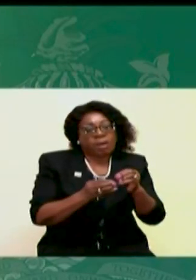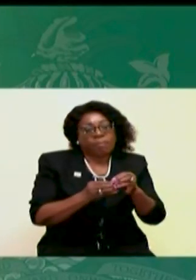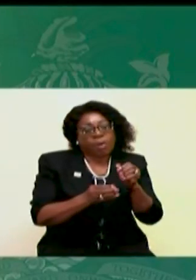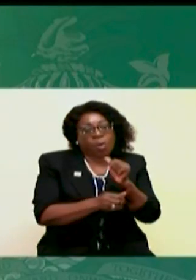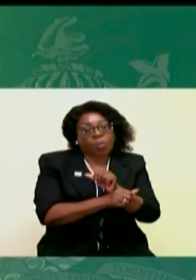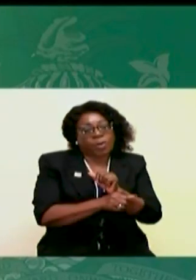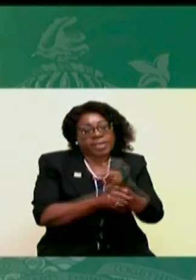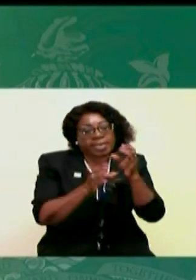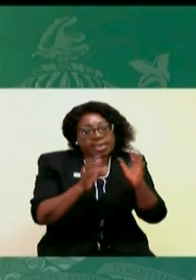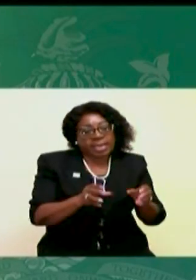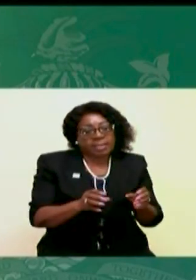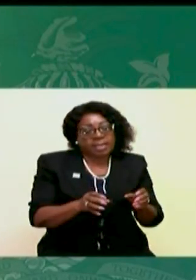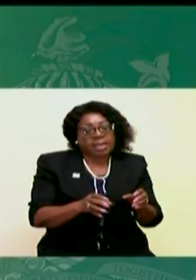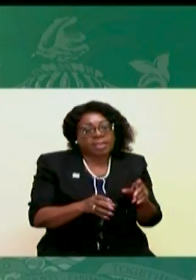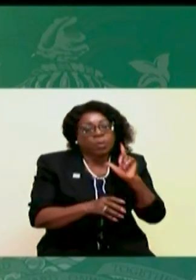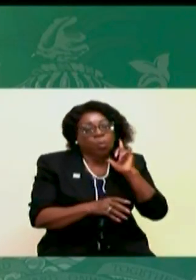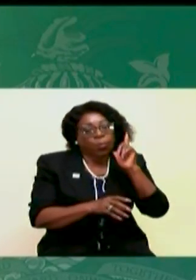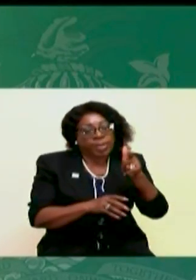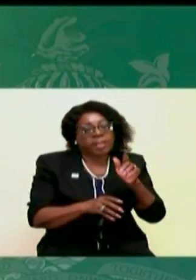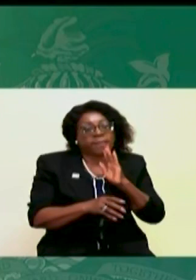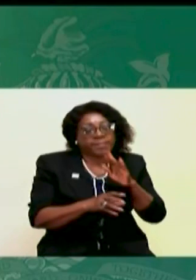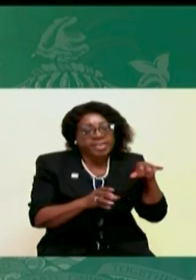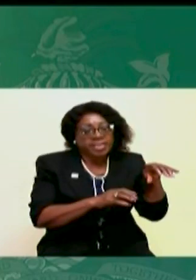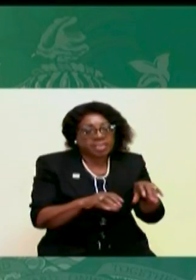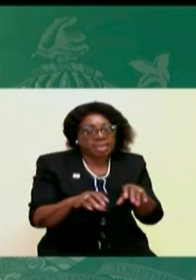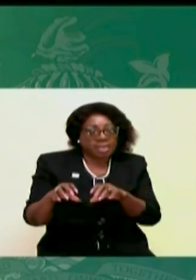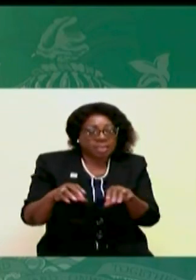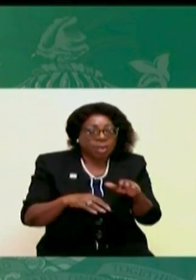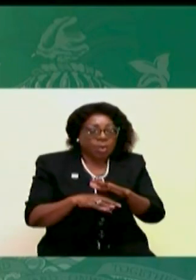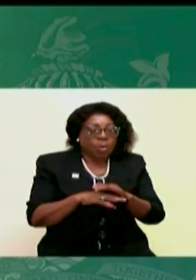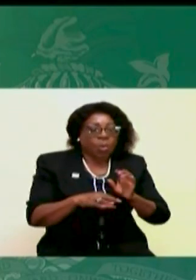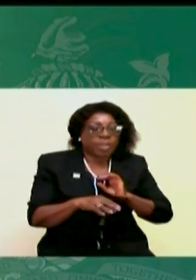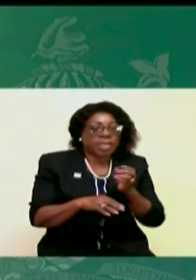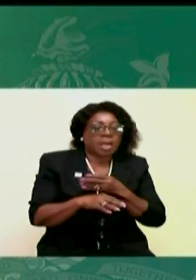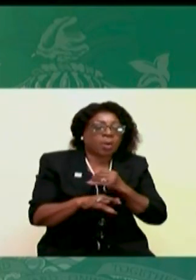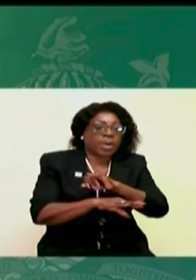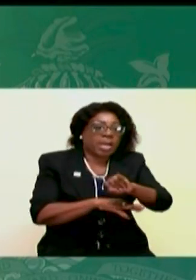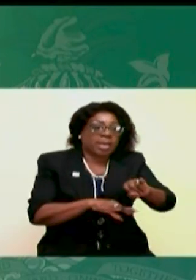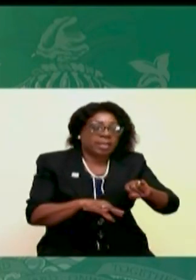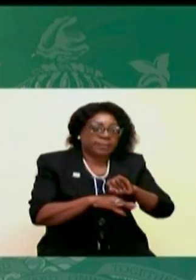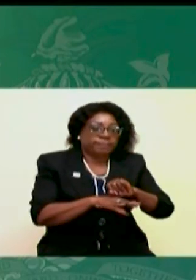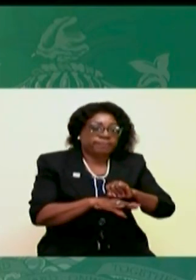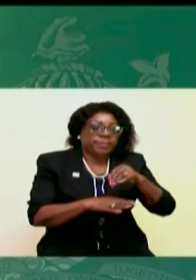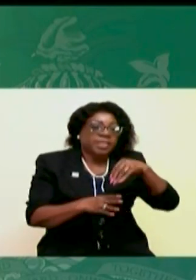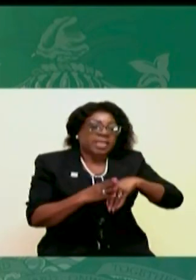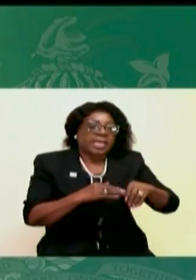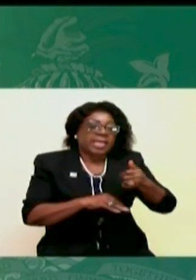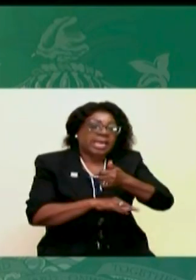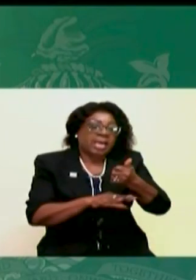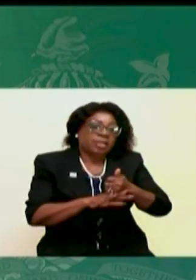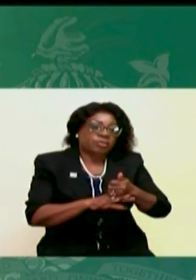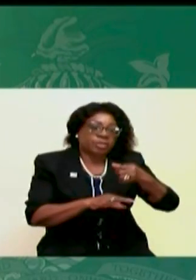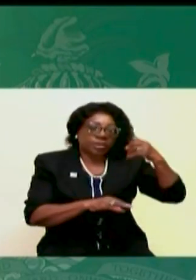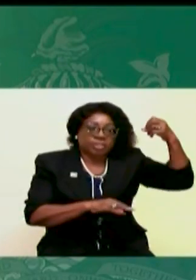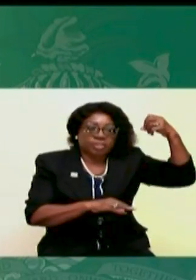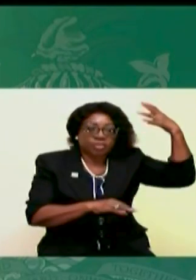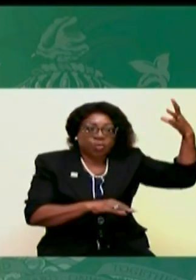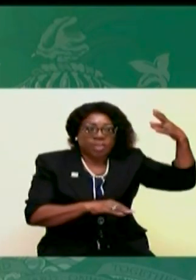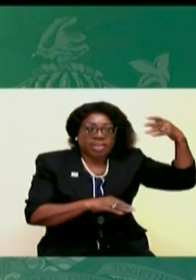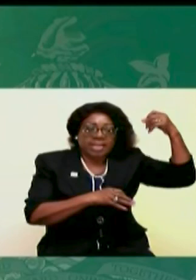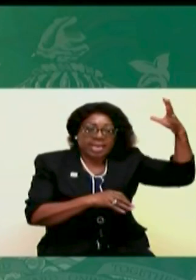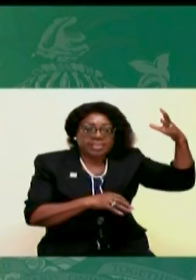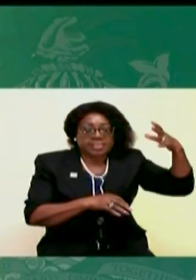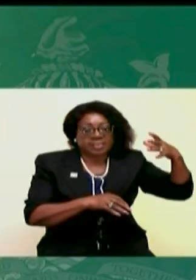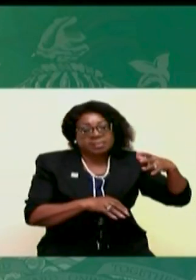be done on our islands. In Andres, for example, Madam Speaker, solar lights were installed on the portion of the road